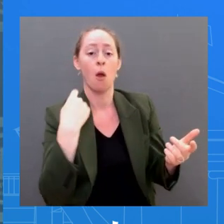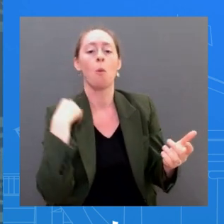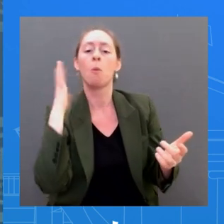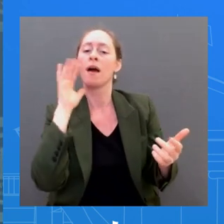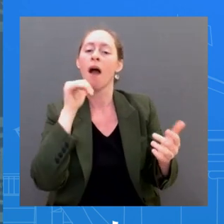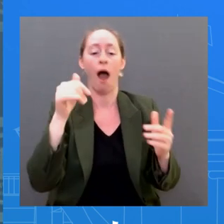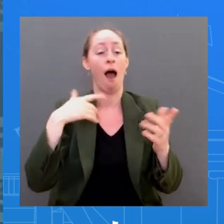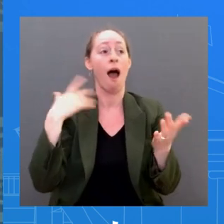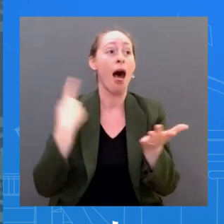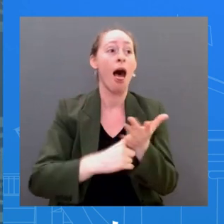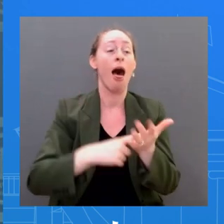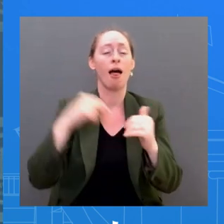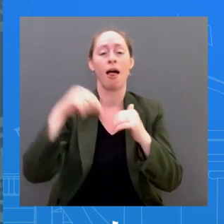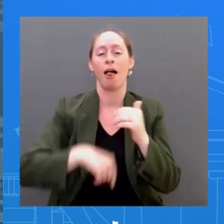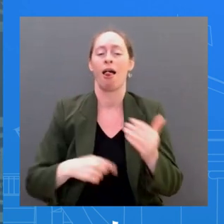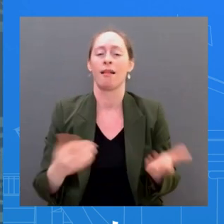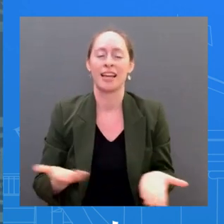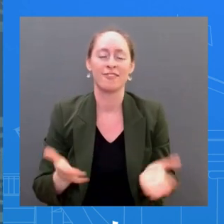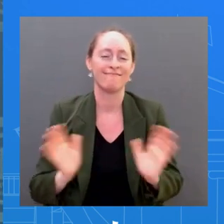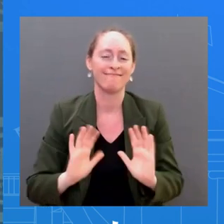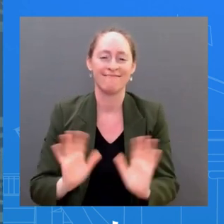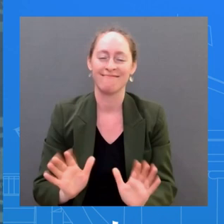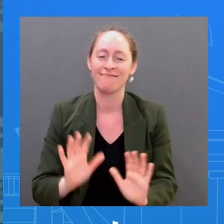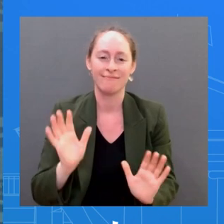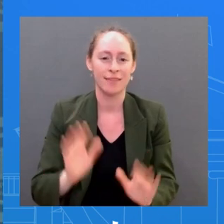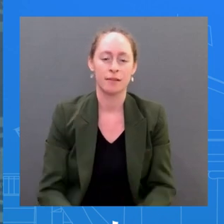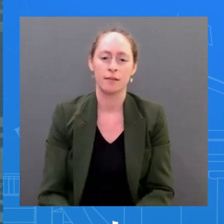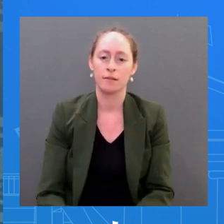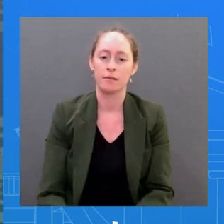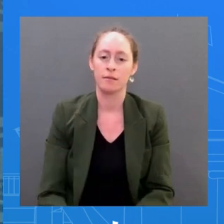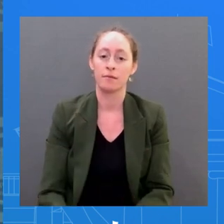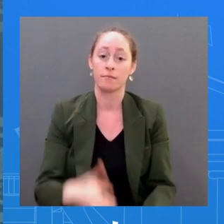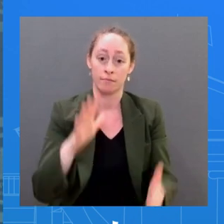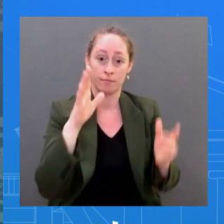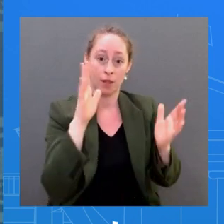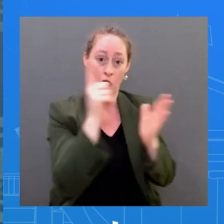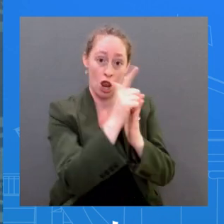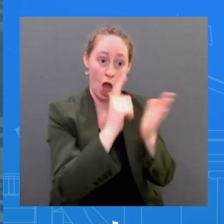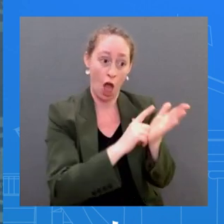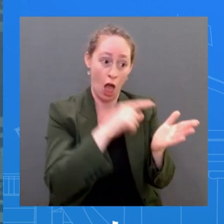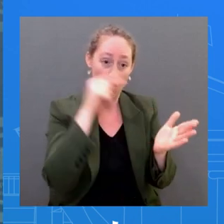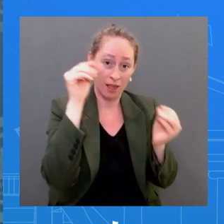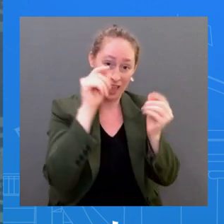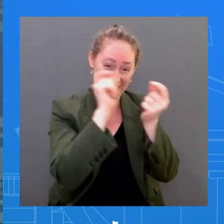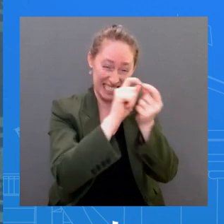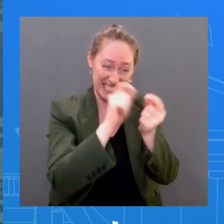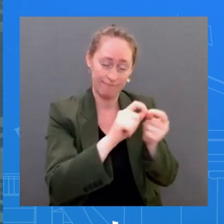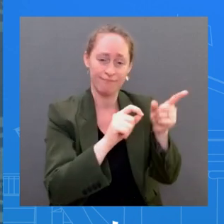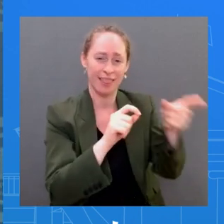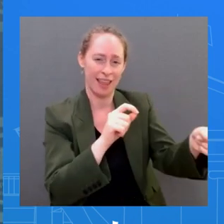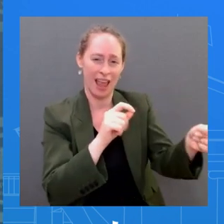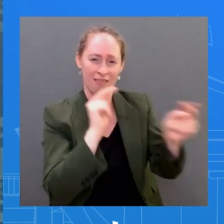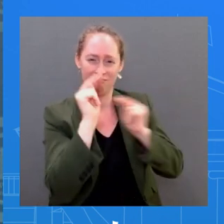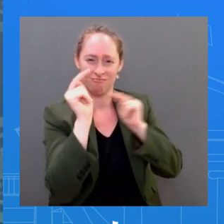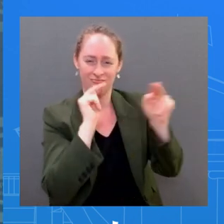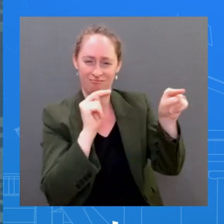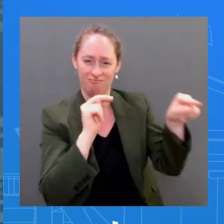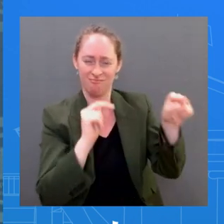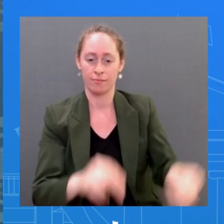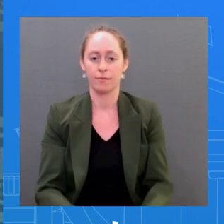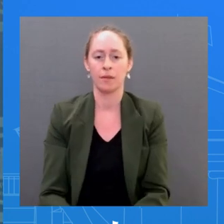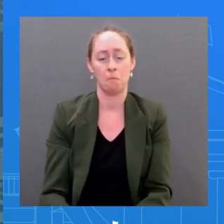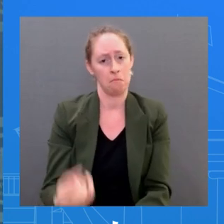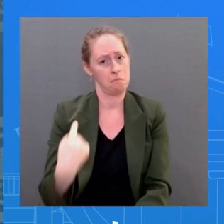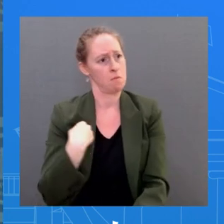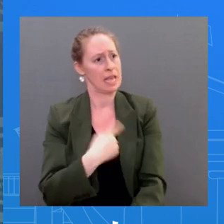legislation and those conversations play out. And what we are encouraged by is that the conversation is happening. Both sides are coming